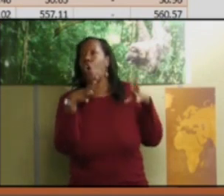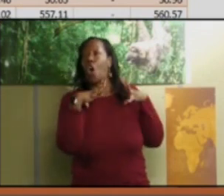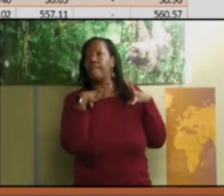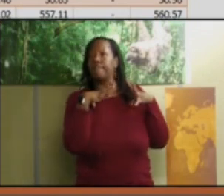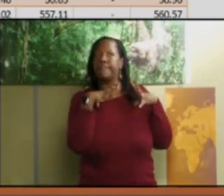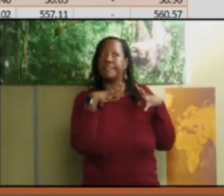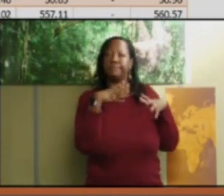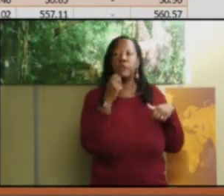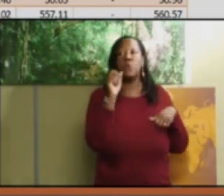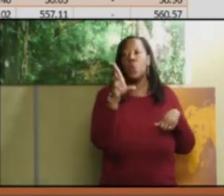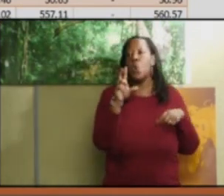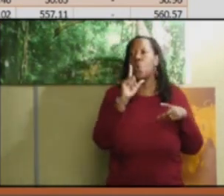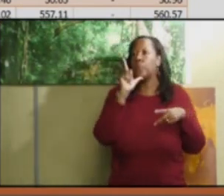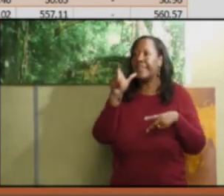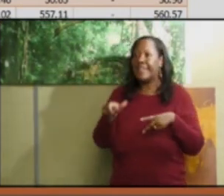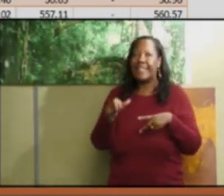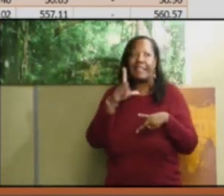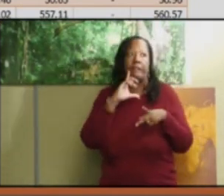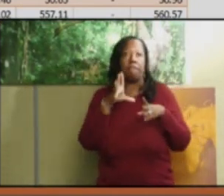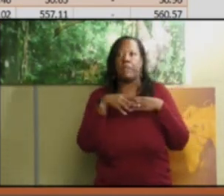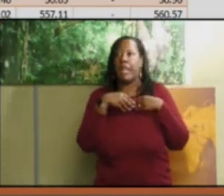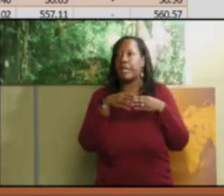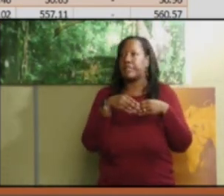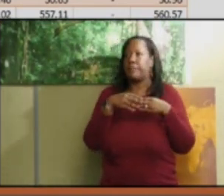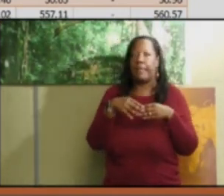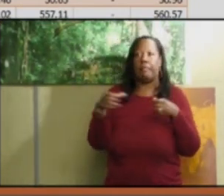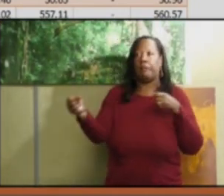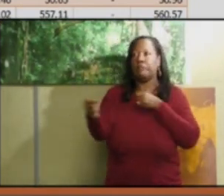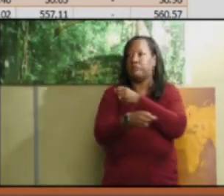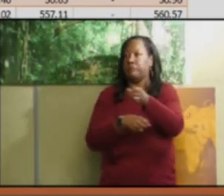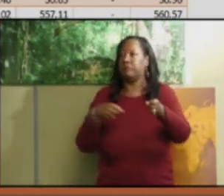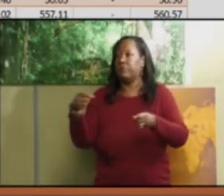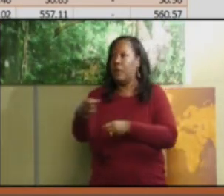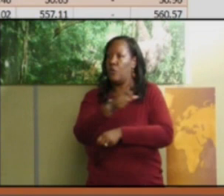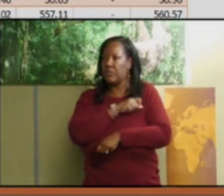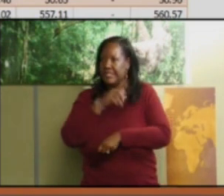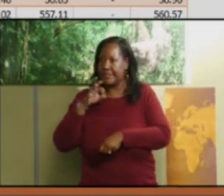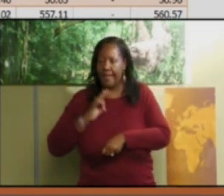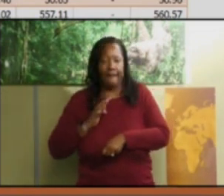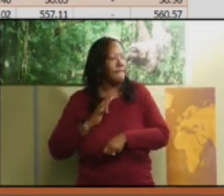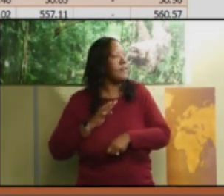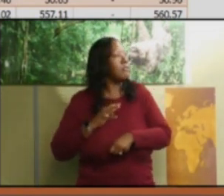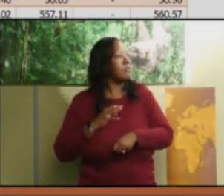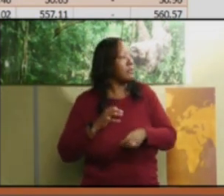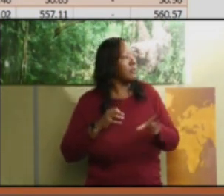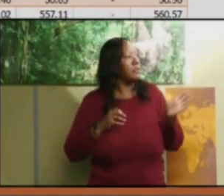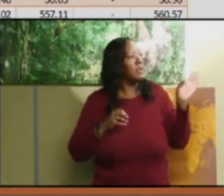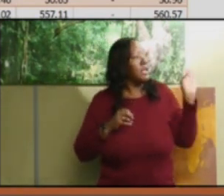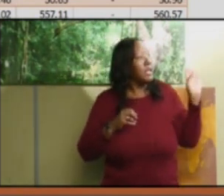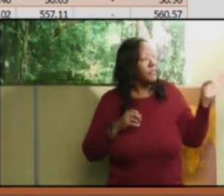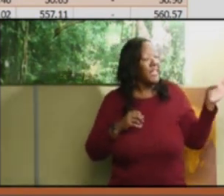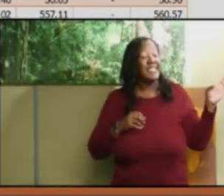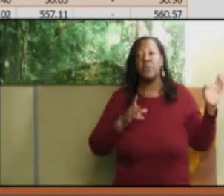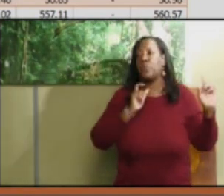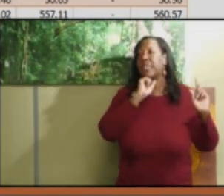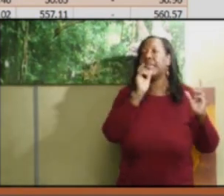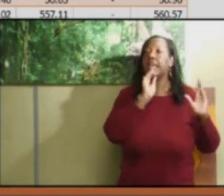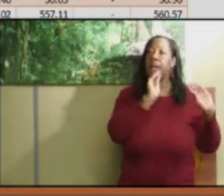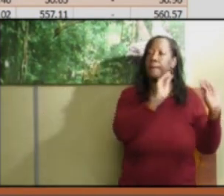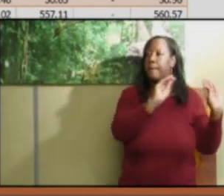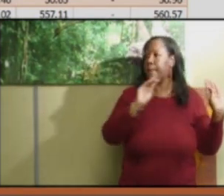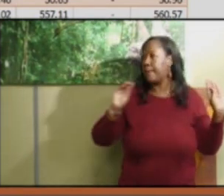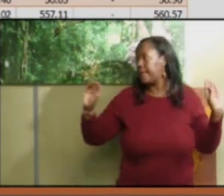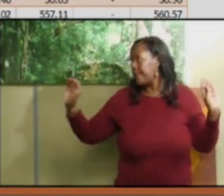to have some flexibility in the staff that are working on the project. it can actually be populated all the way through the